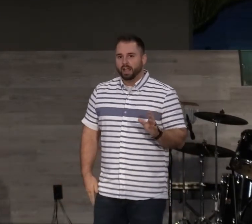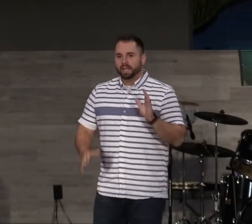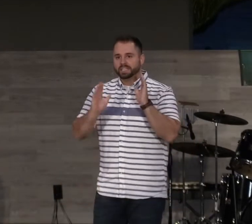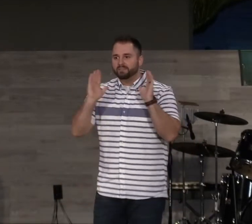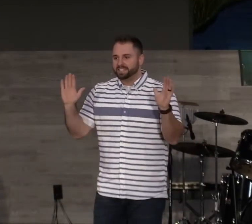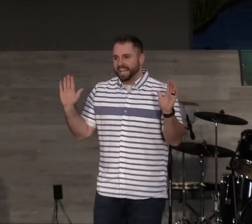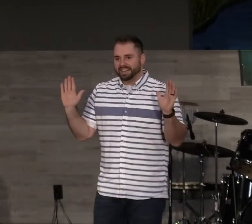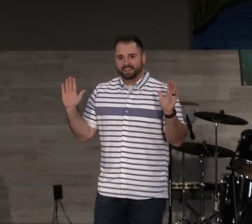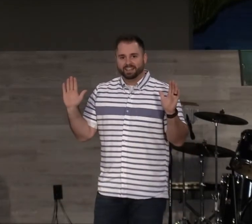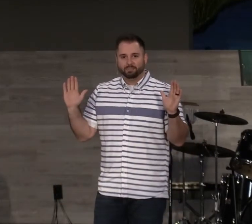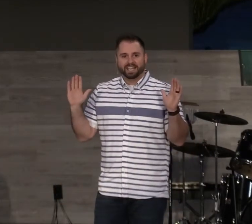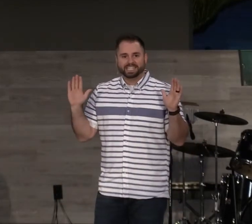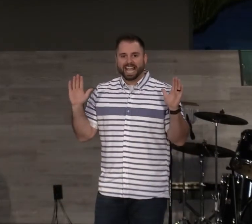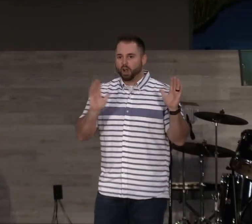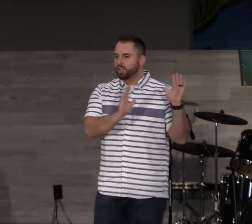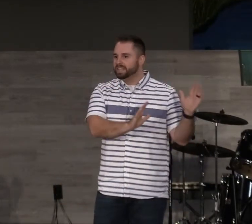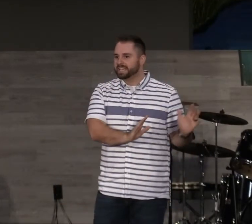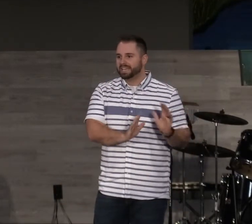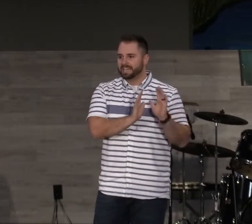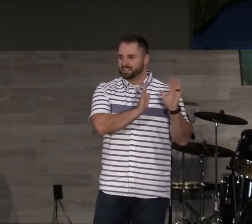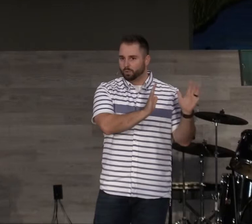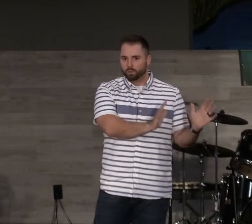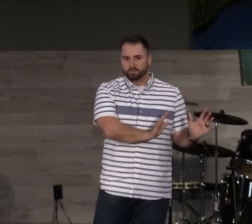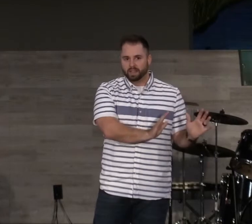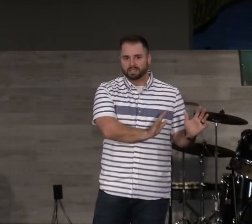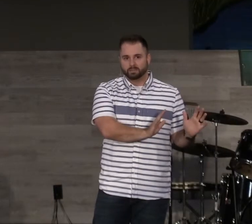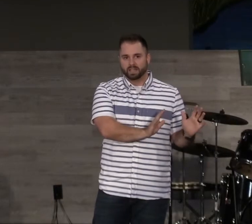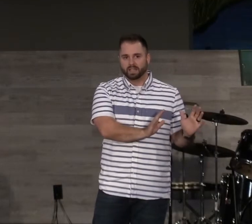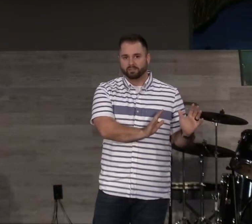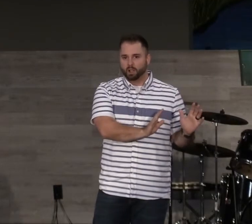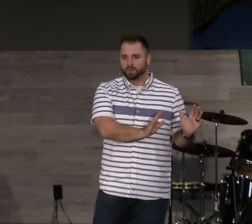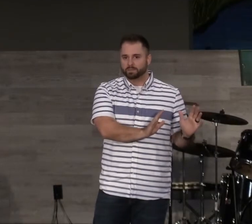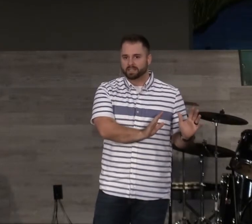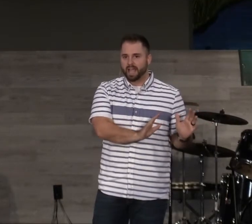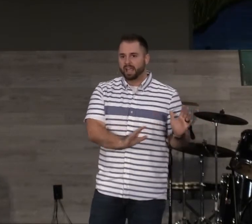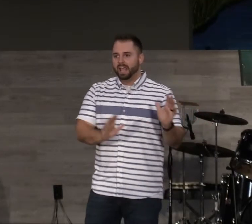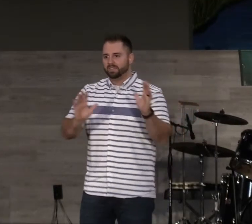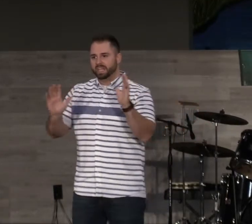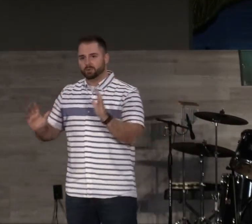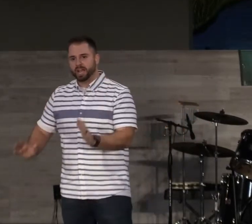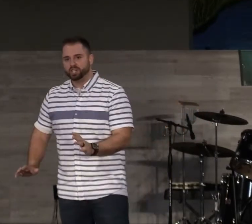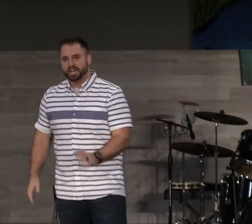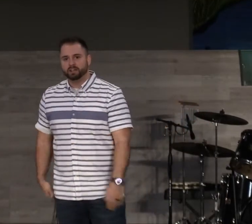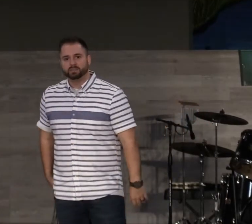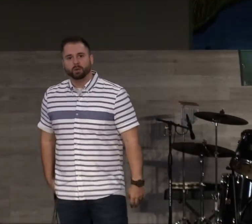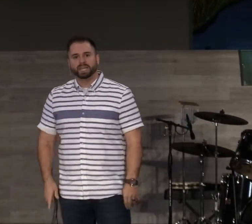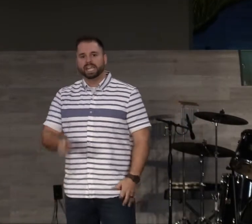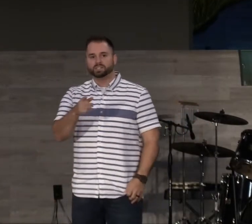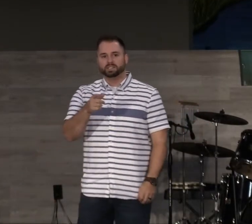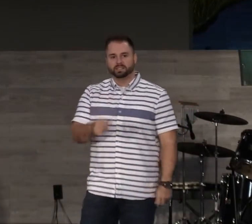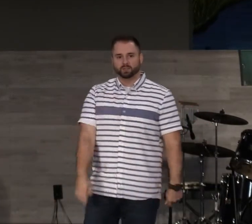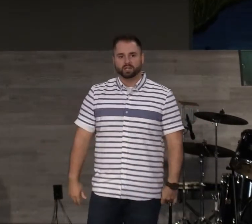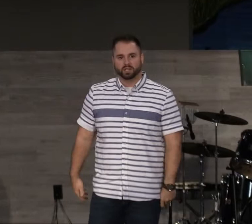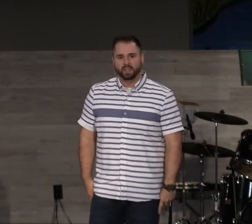Peter, devastated because he had all of these ideas of what it would be like to be a follower of the Messiah, and they come crashing down in this moment.